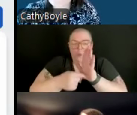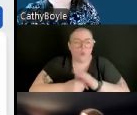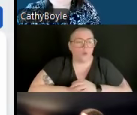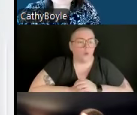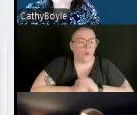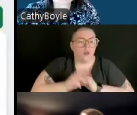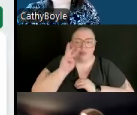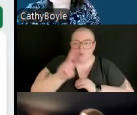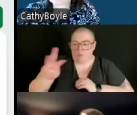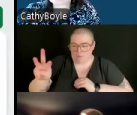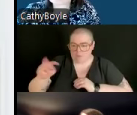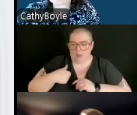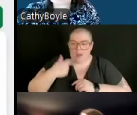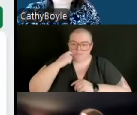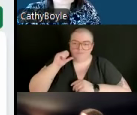the website.